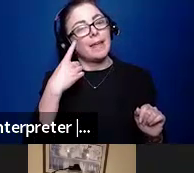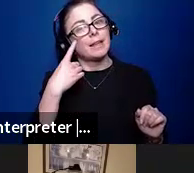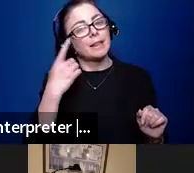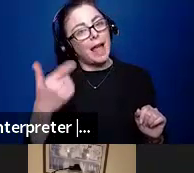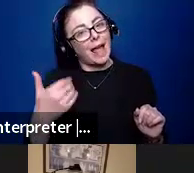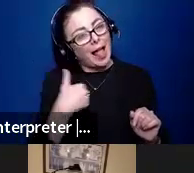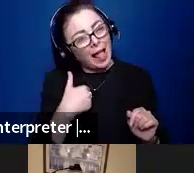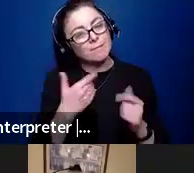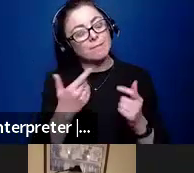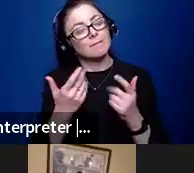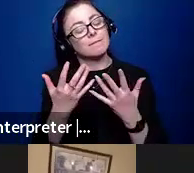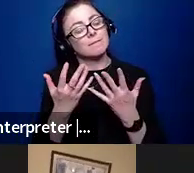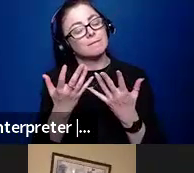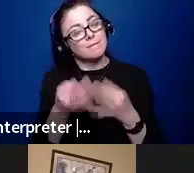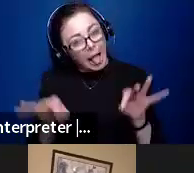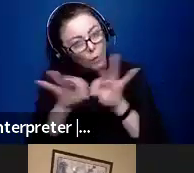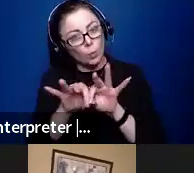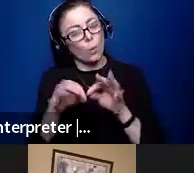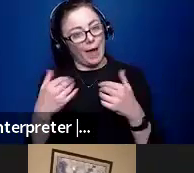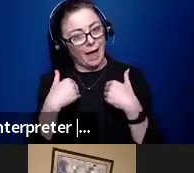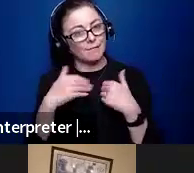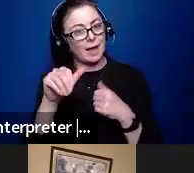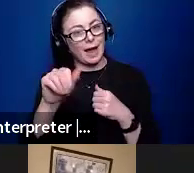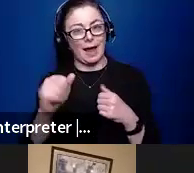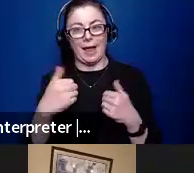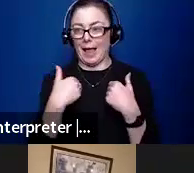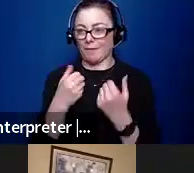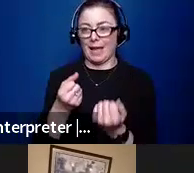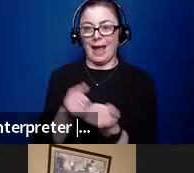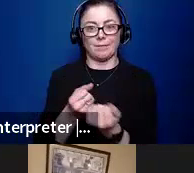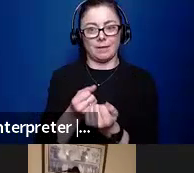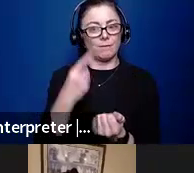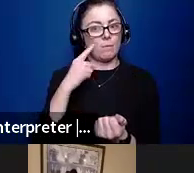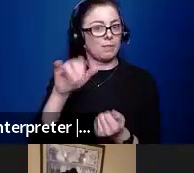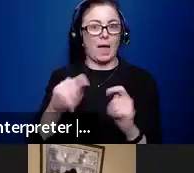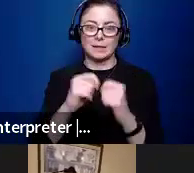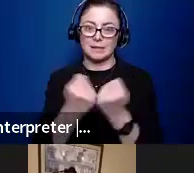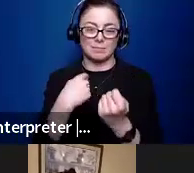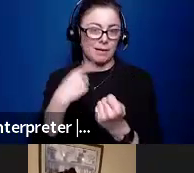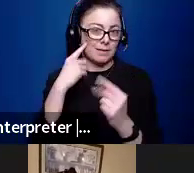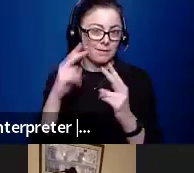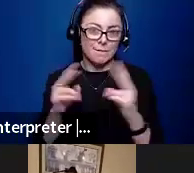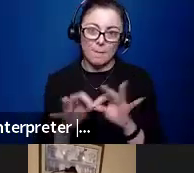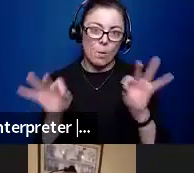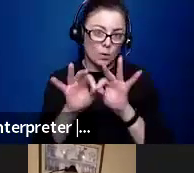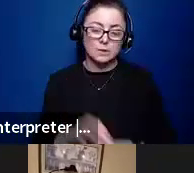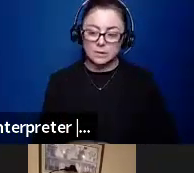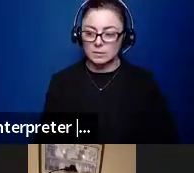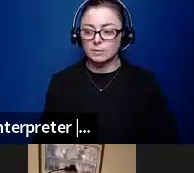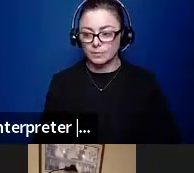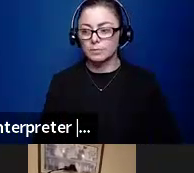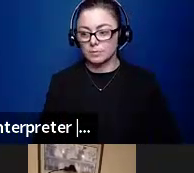great value in having that, and having the advocacy of this team here, I think is very important. You